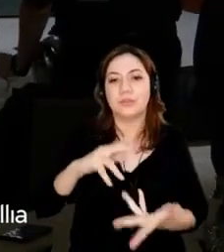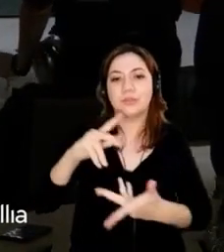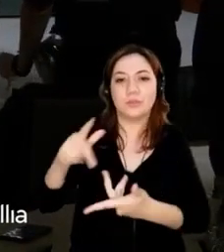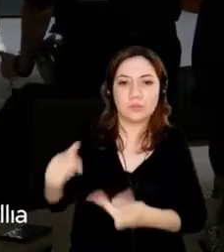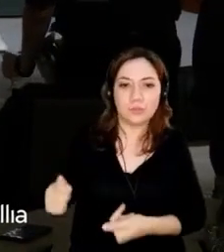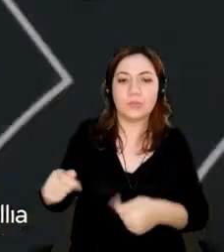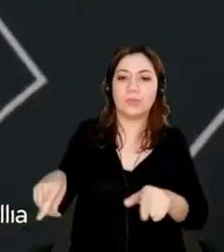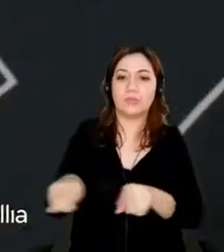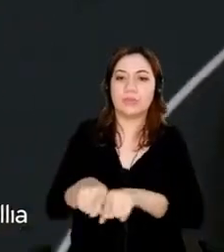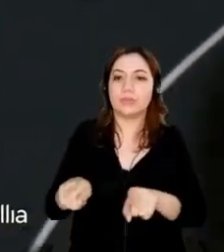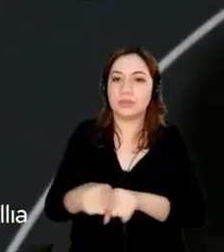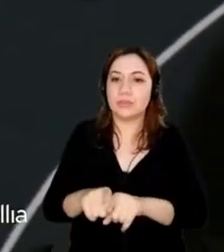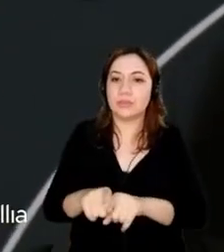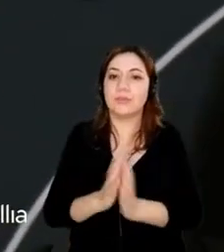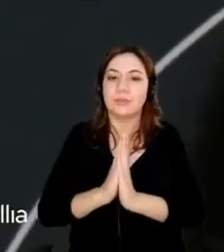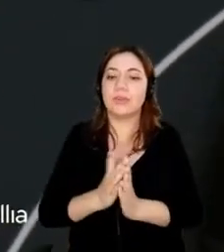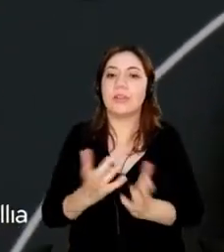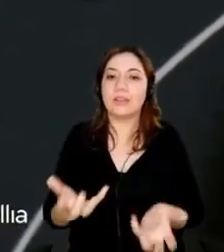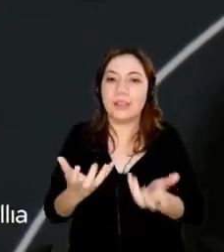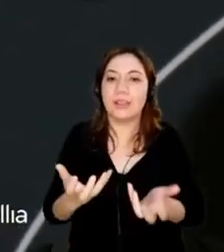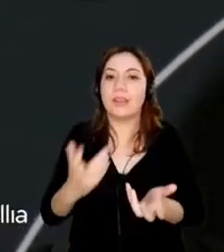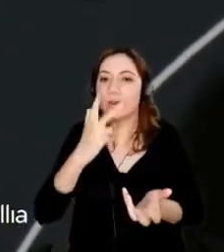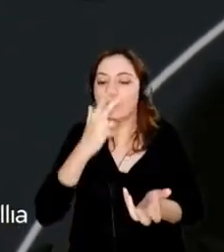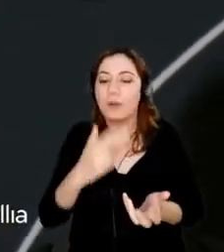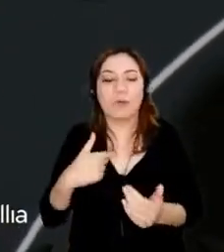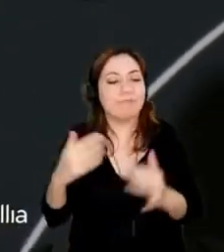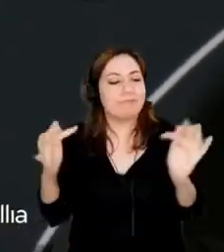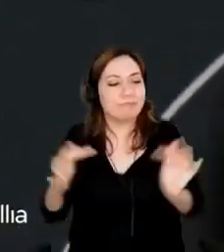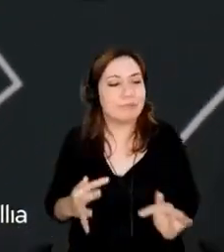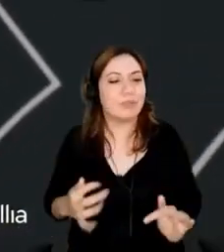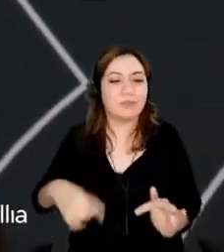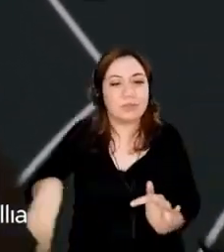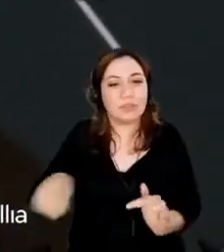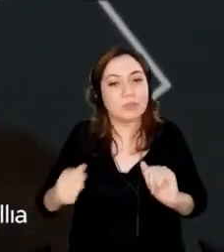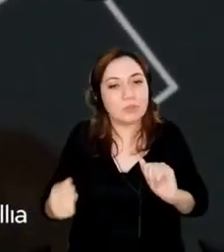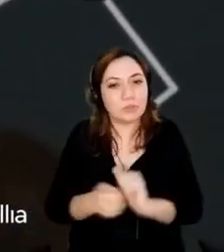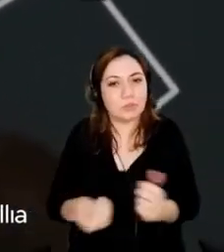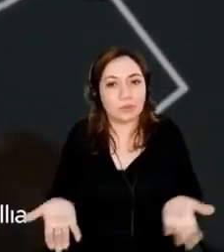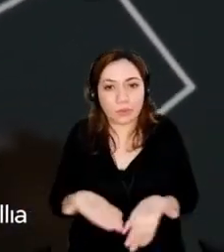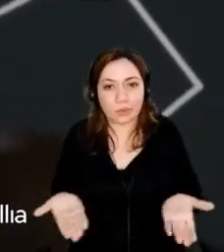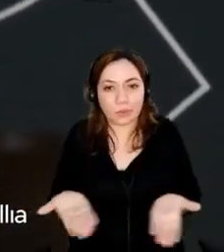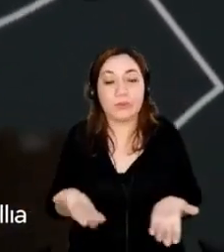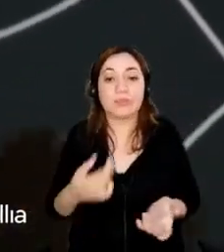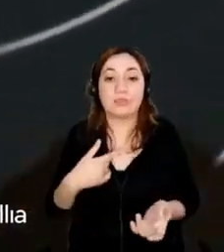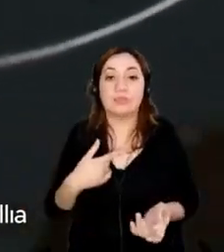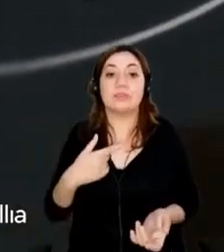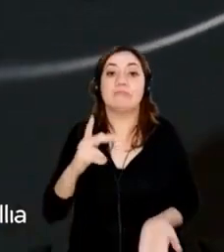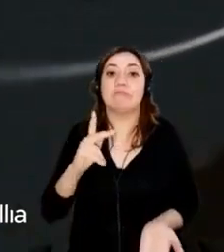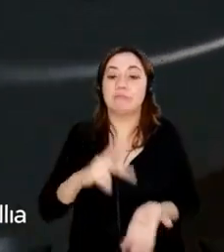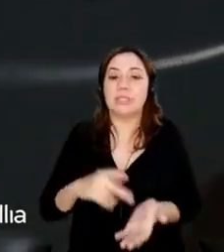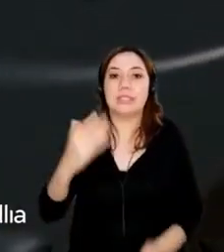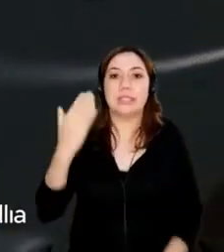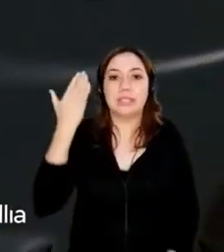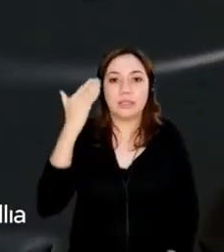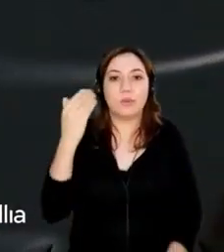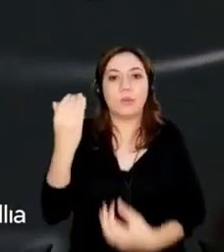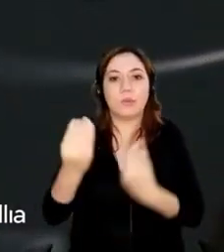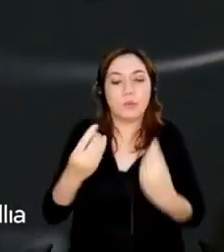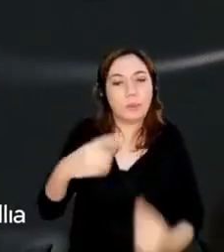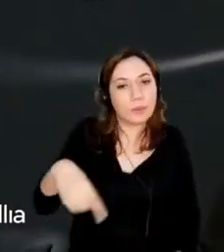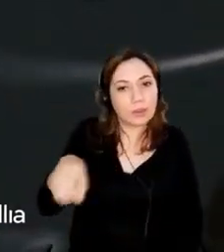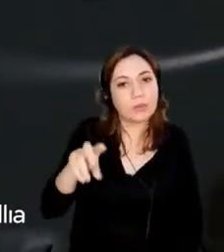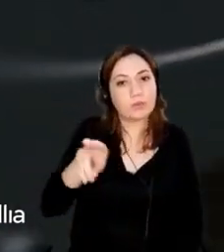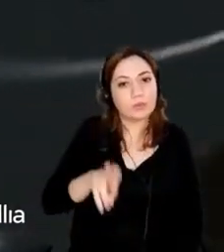everybody with us today to really understand how they're using AI in their businesses